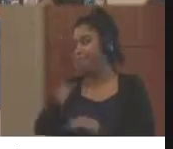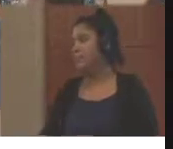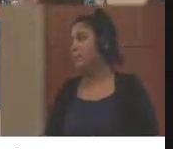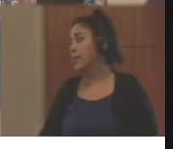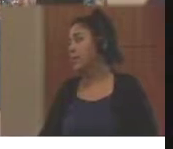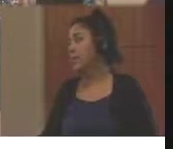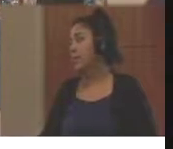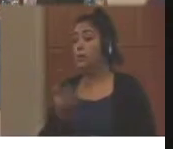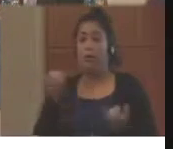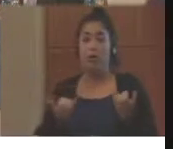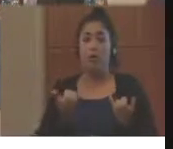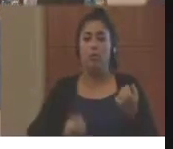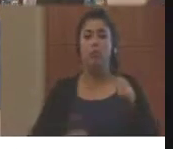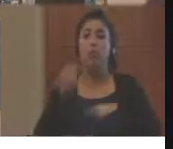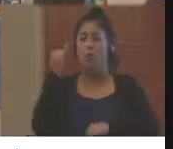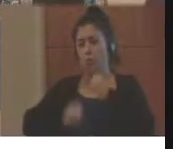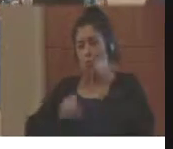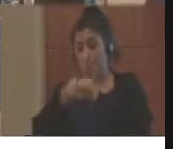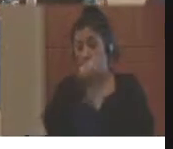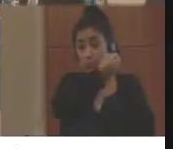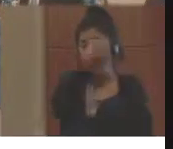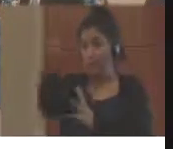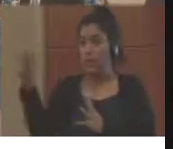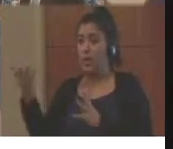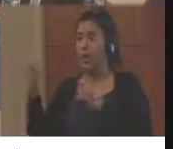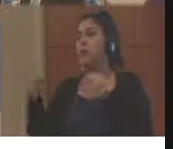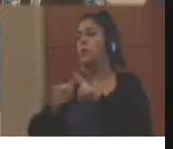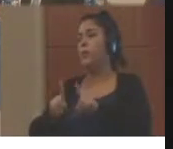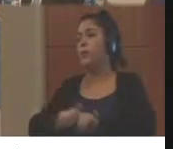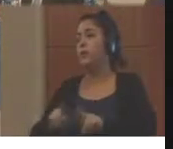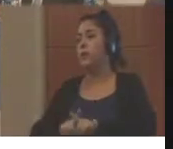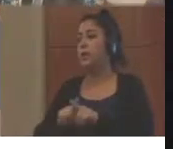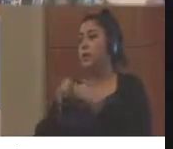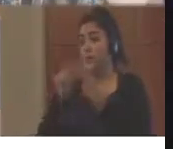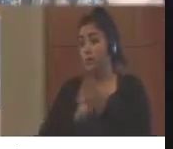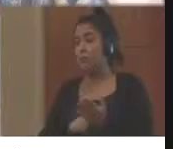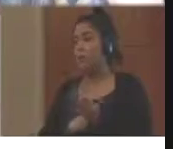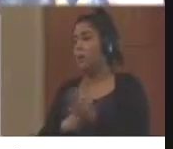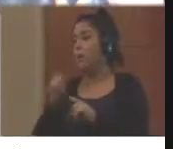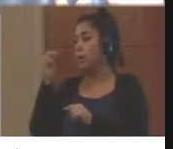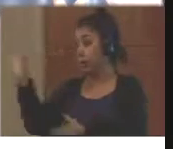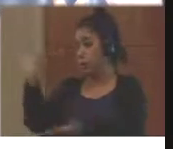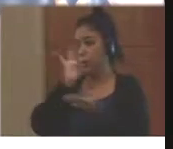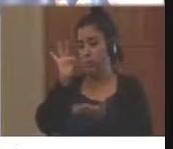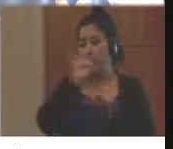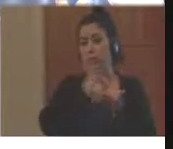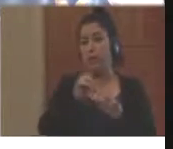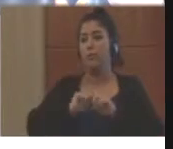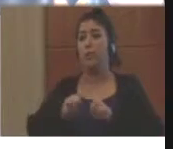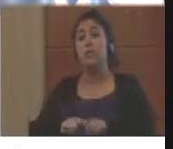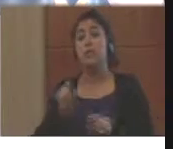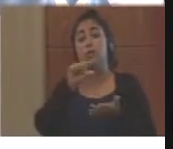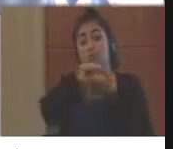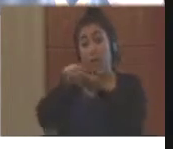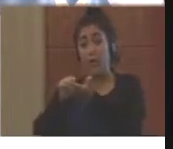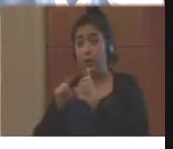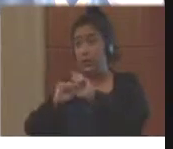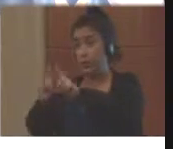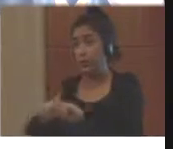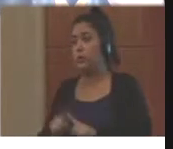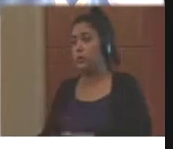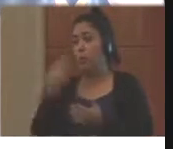to highlight that I'll leave on for the record that with the cooperation with the representatives of Bogota and many other cities, we